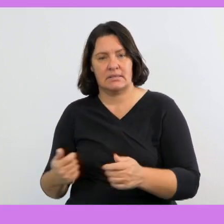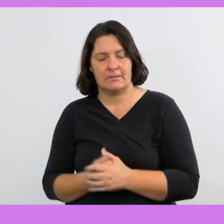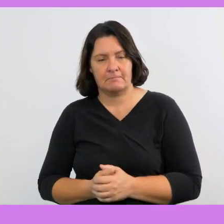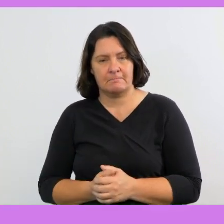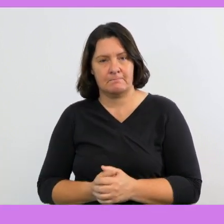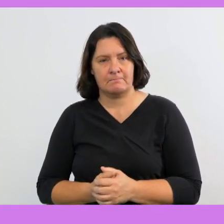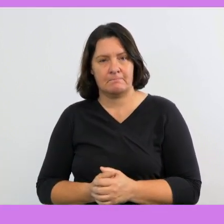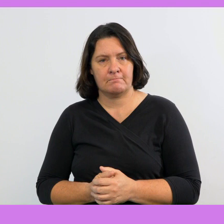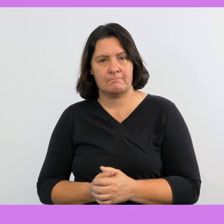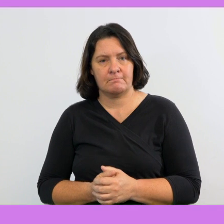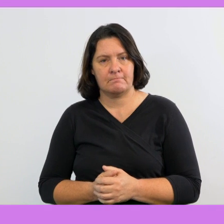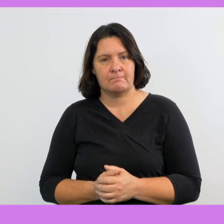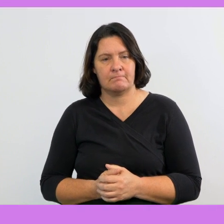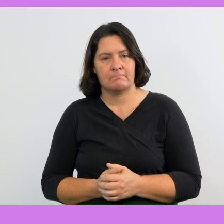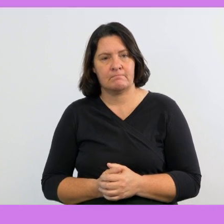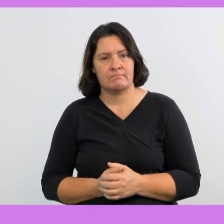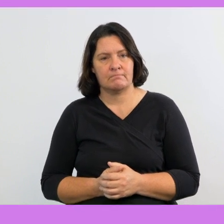minus your expenses.